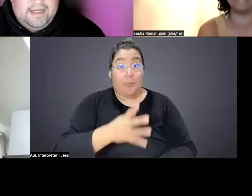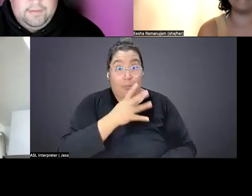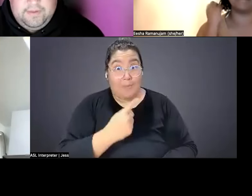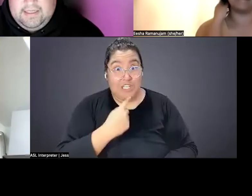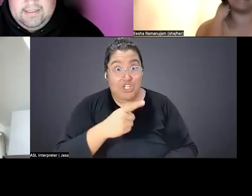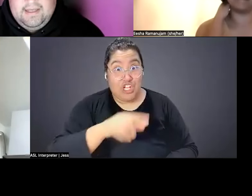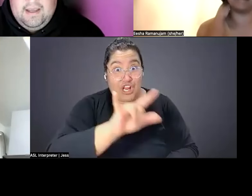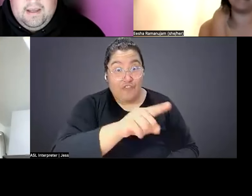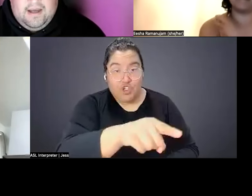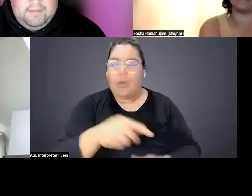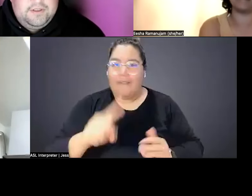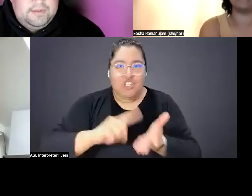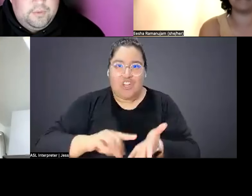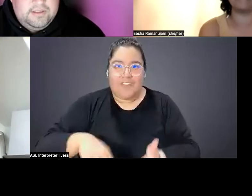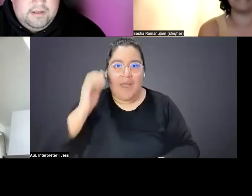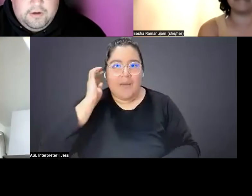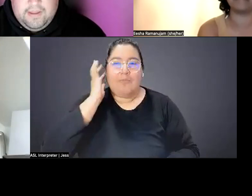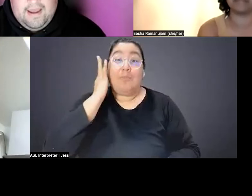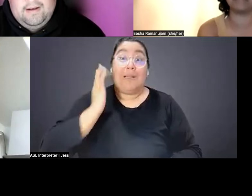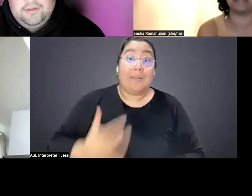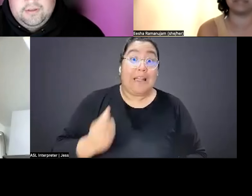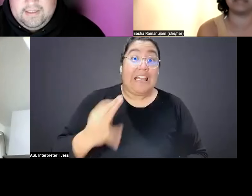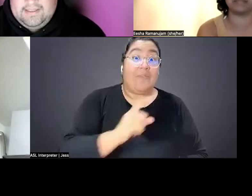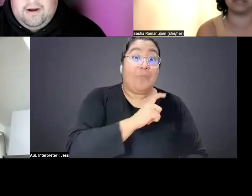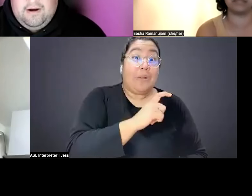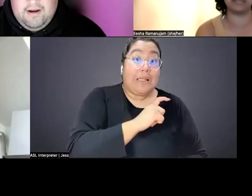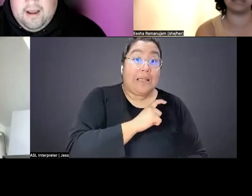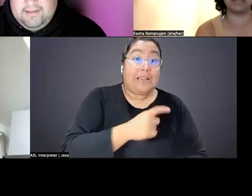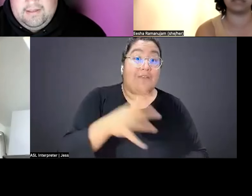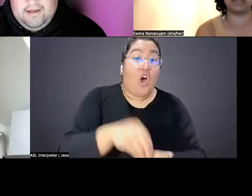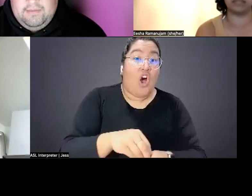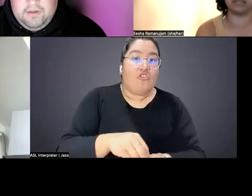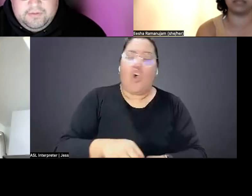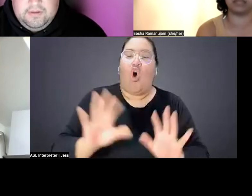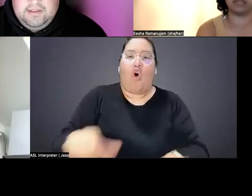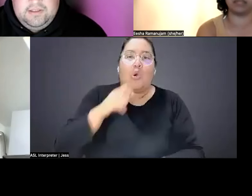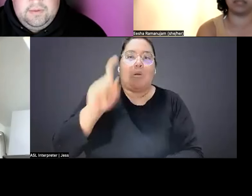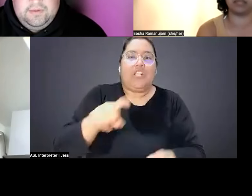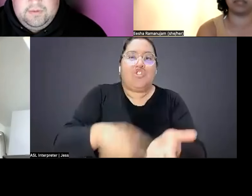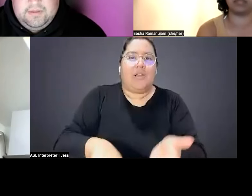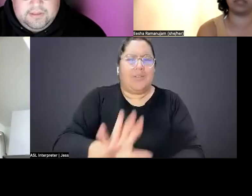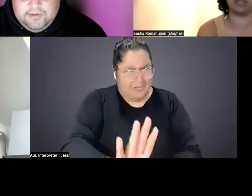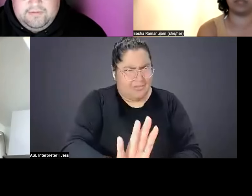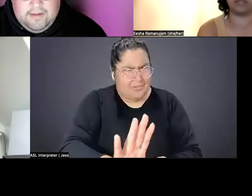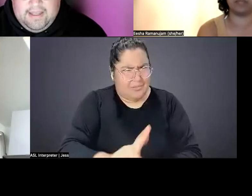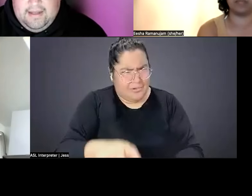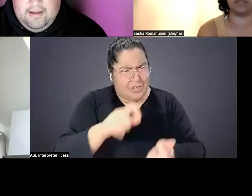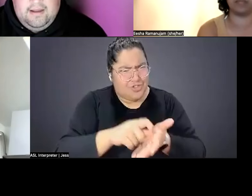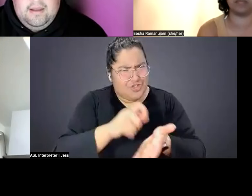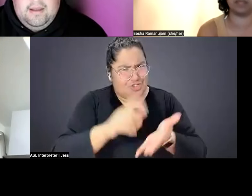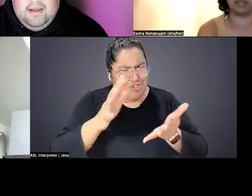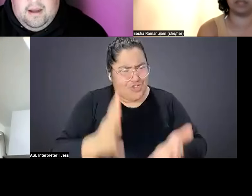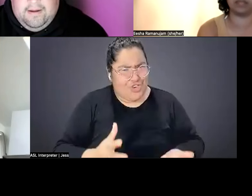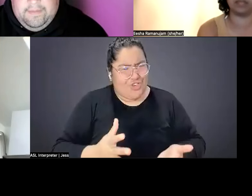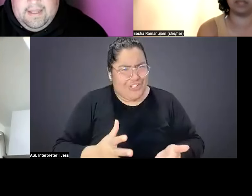doesn't apply to the police. So it's important to know that journalists are not immune to the allure of